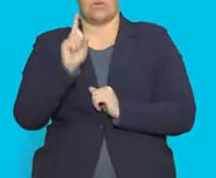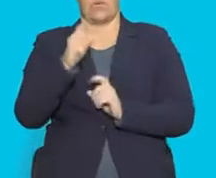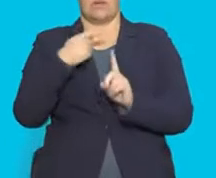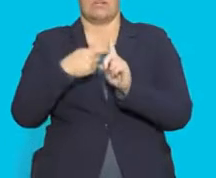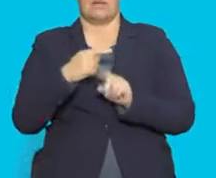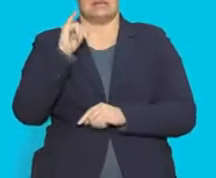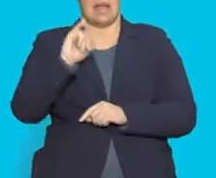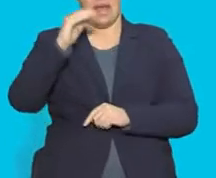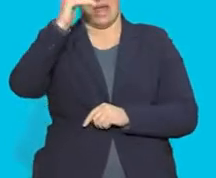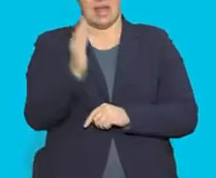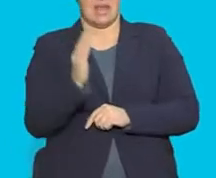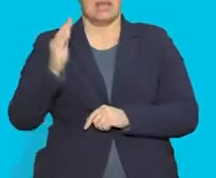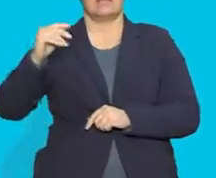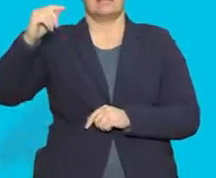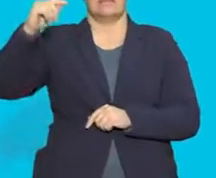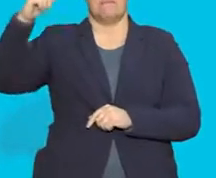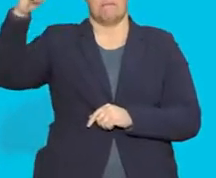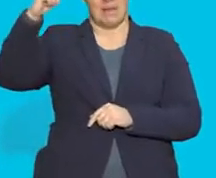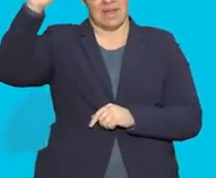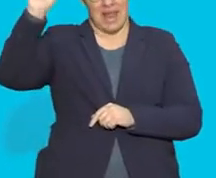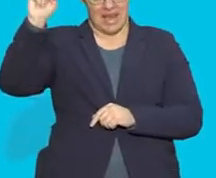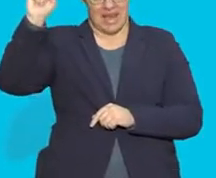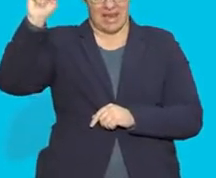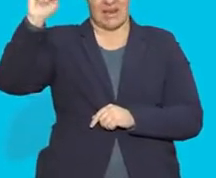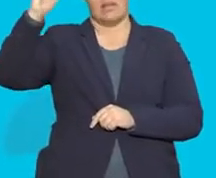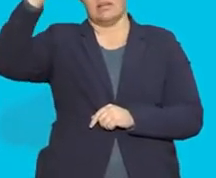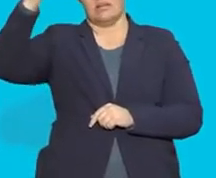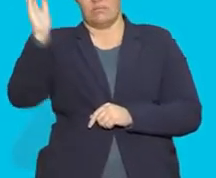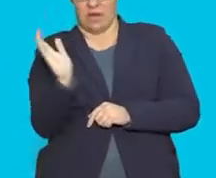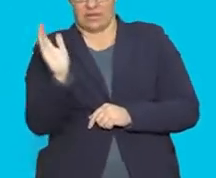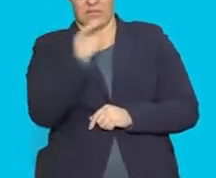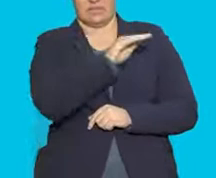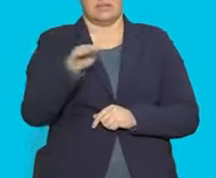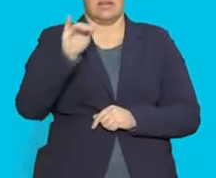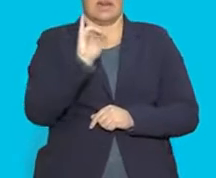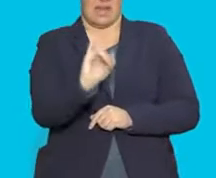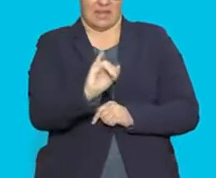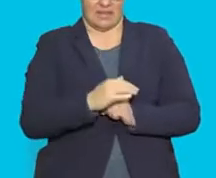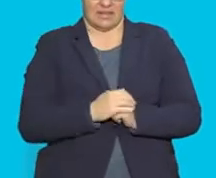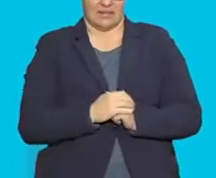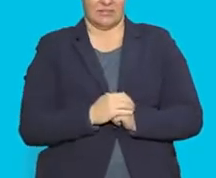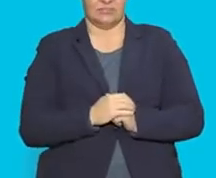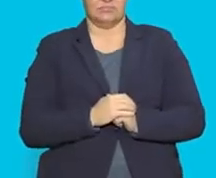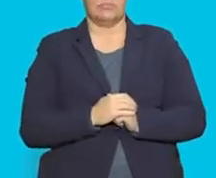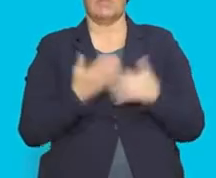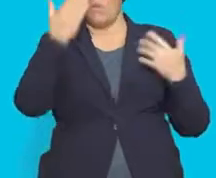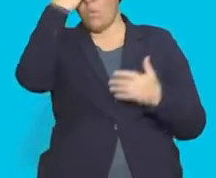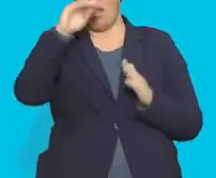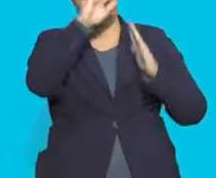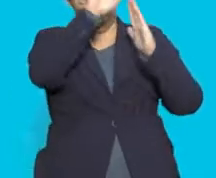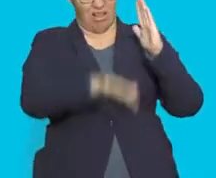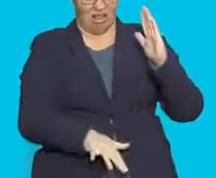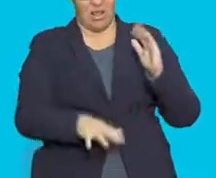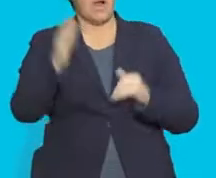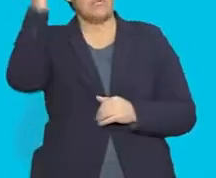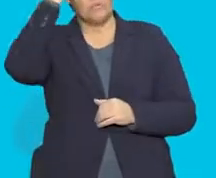1 minus open bracket 1 plus I all to the exponent of minus n divided by I. You know,